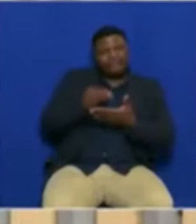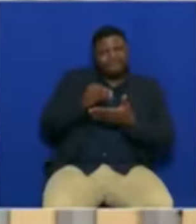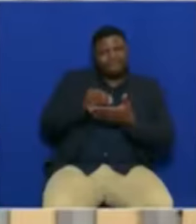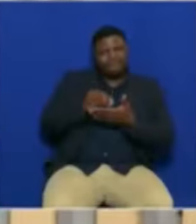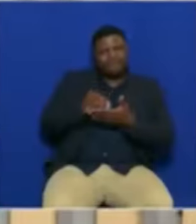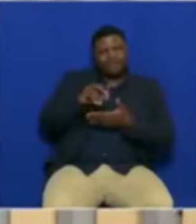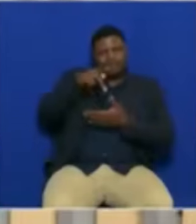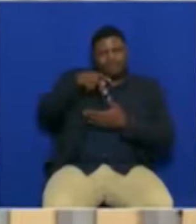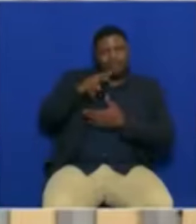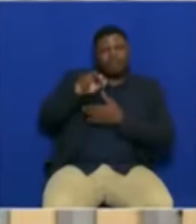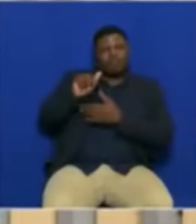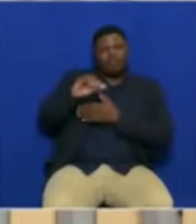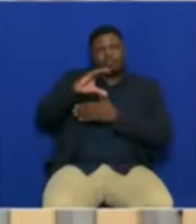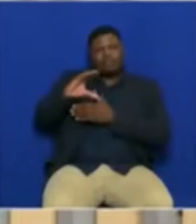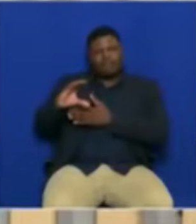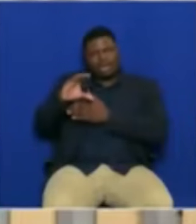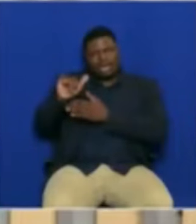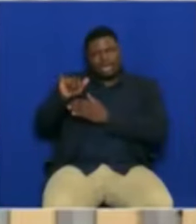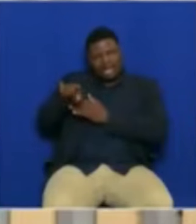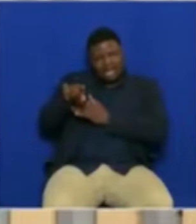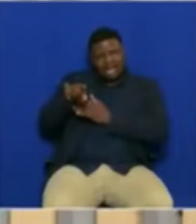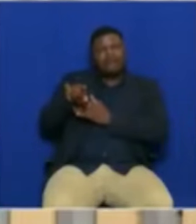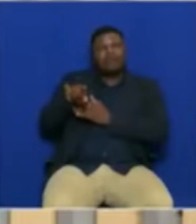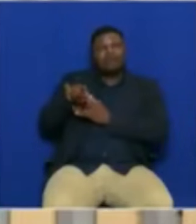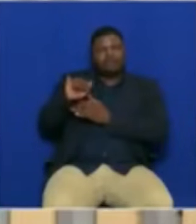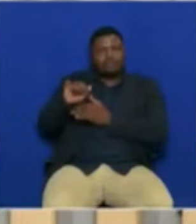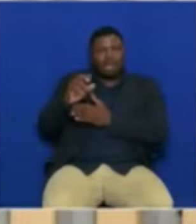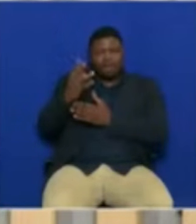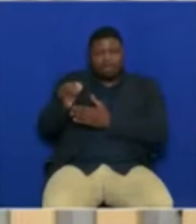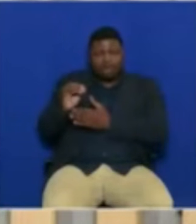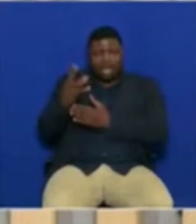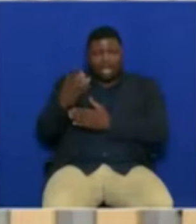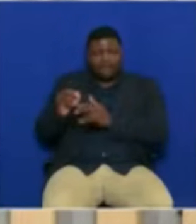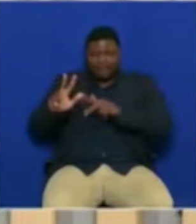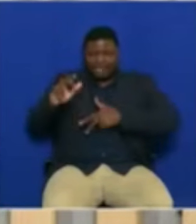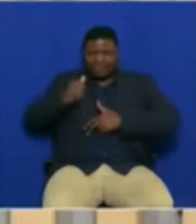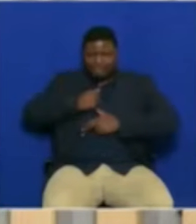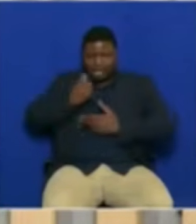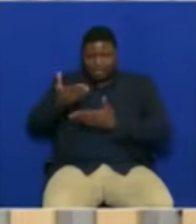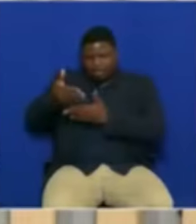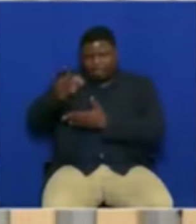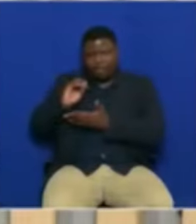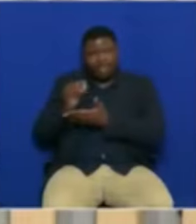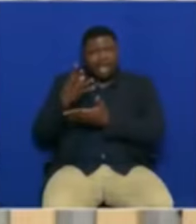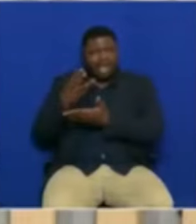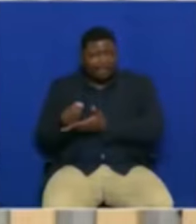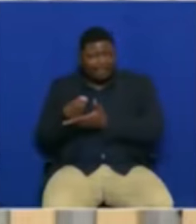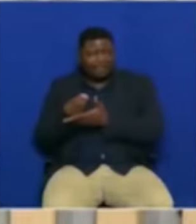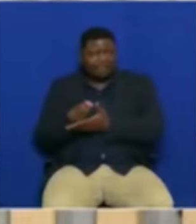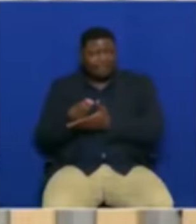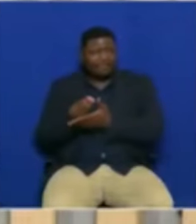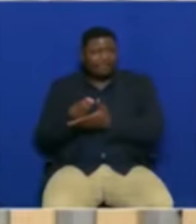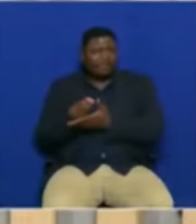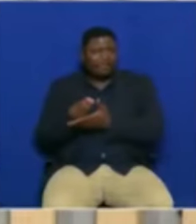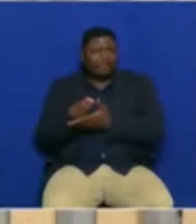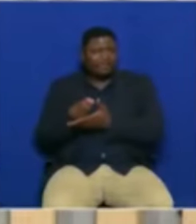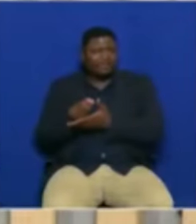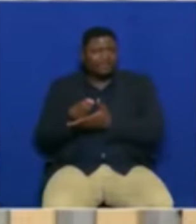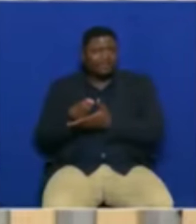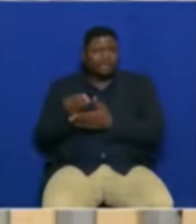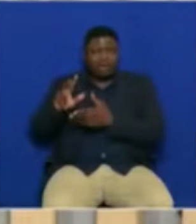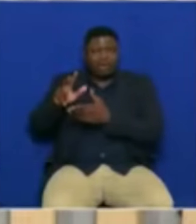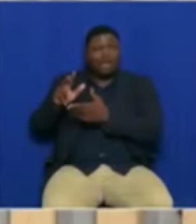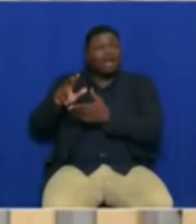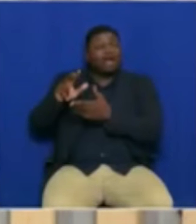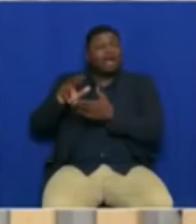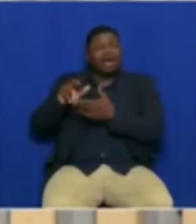Okay. What else? I'm looking at the charge sheet, remember? I'm not looking at the affidavit at this stage. I'm looking at the